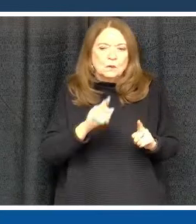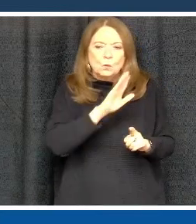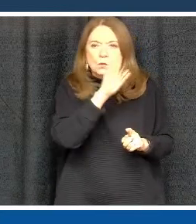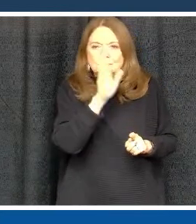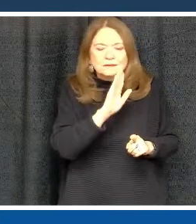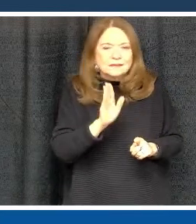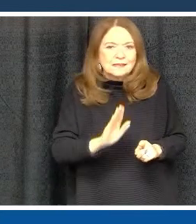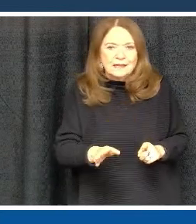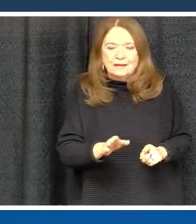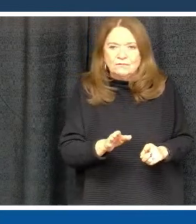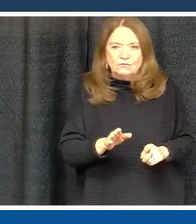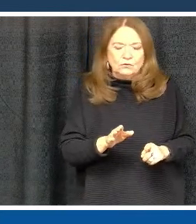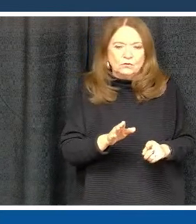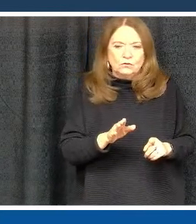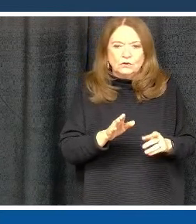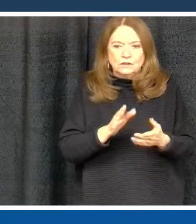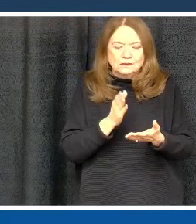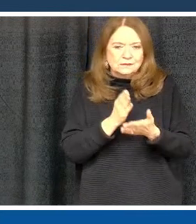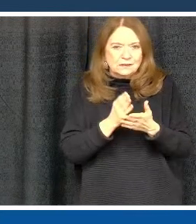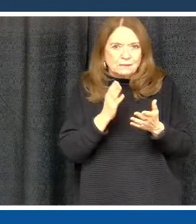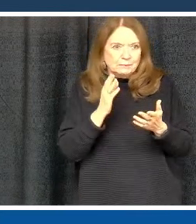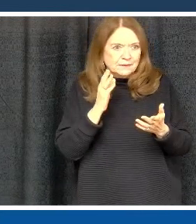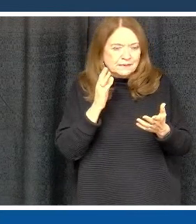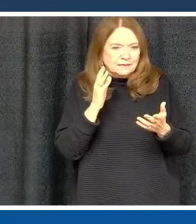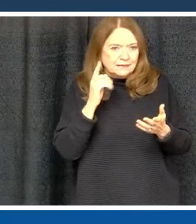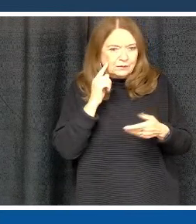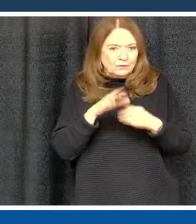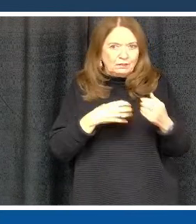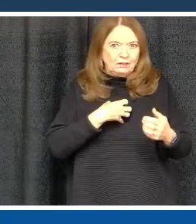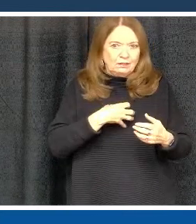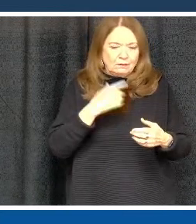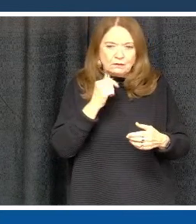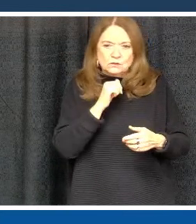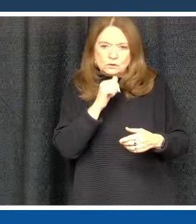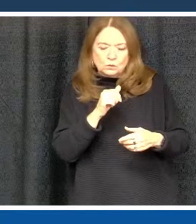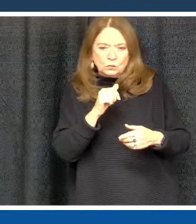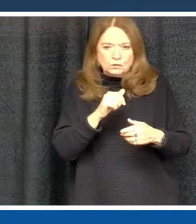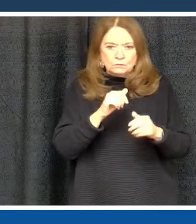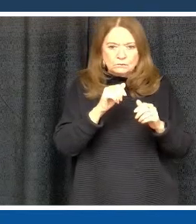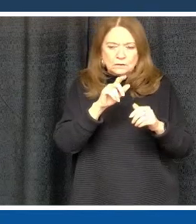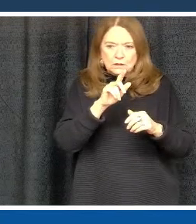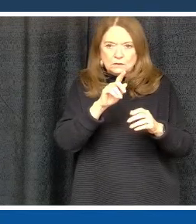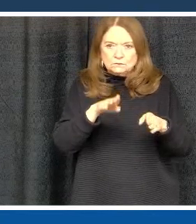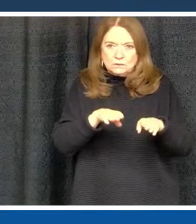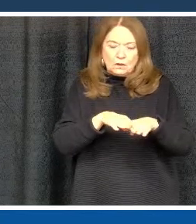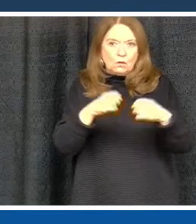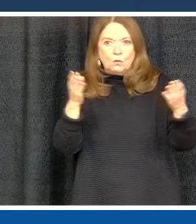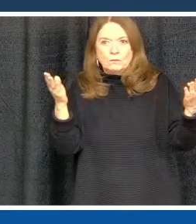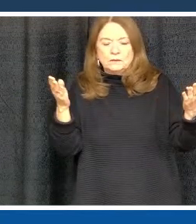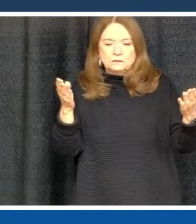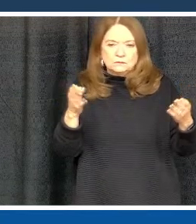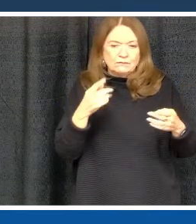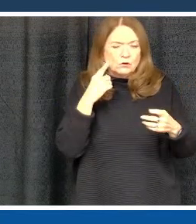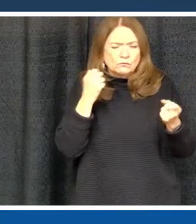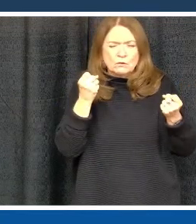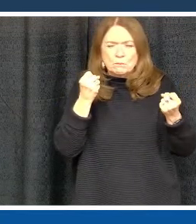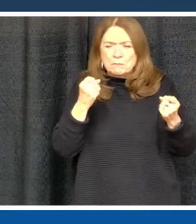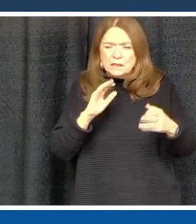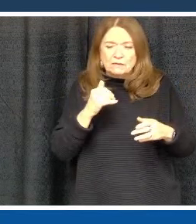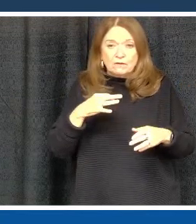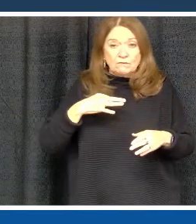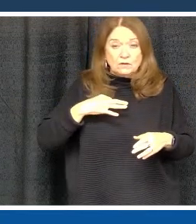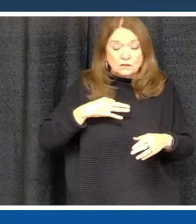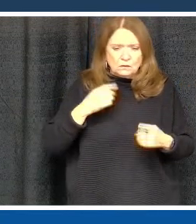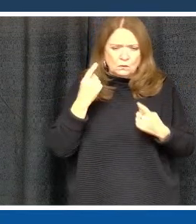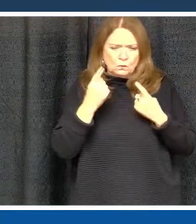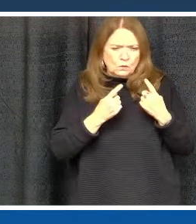get over the noise that we've caused by not being transparent and including. I've heard from many of our volunteers that, they're